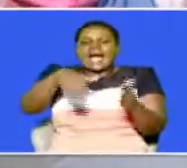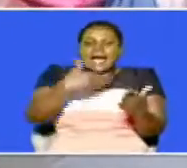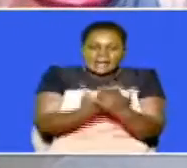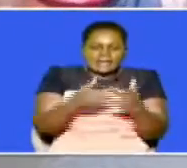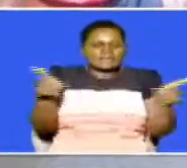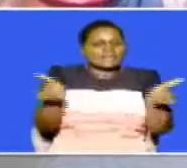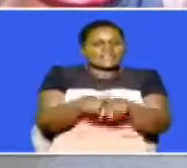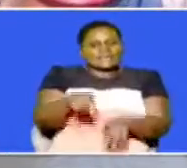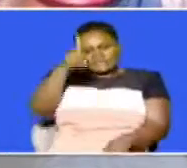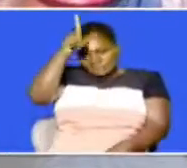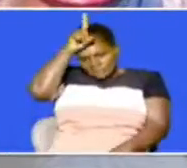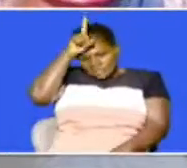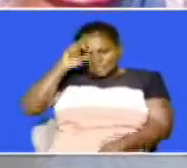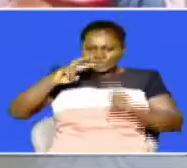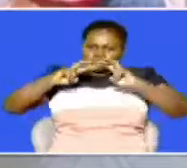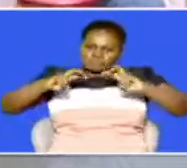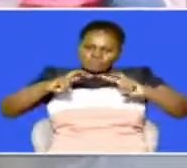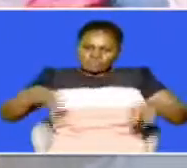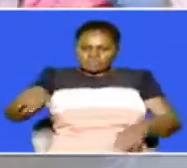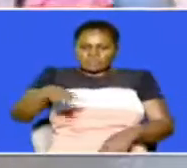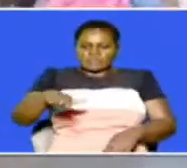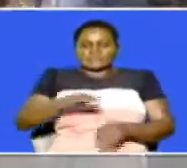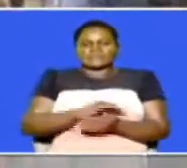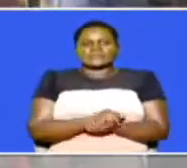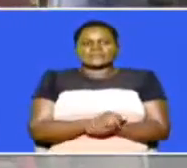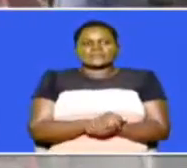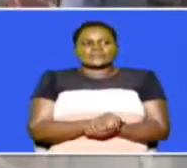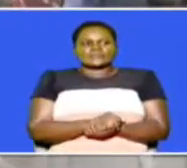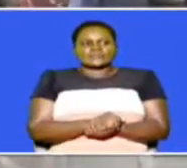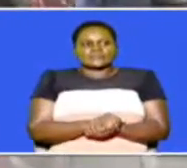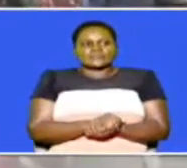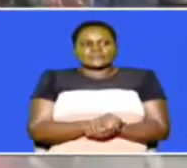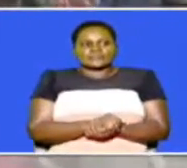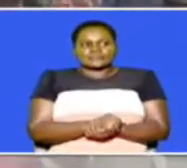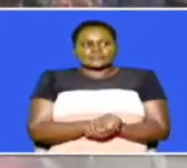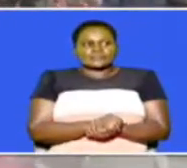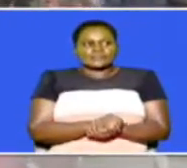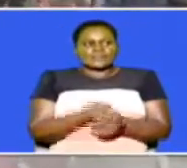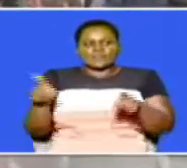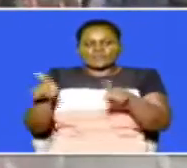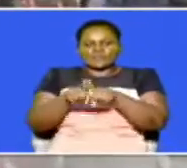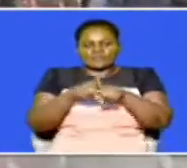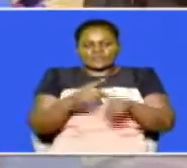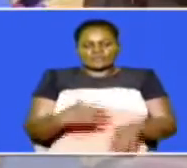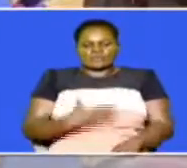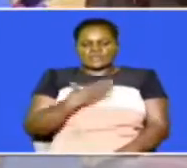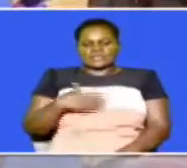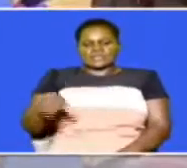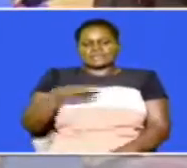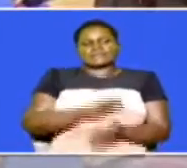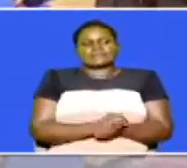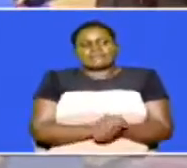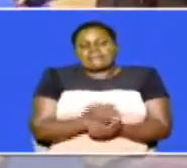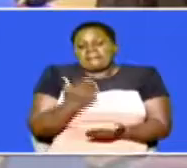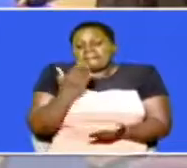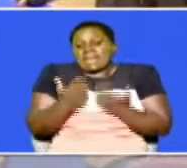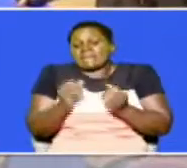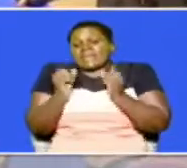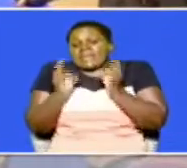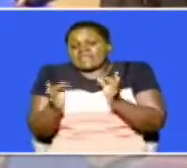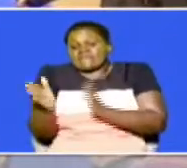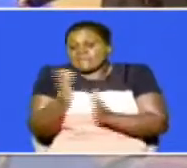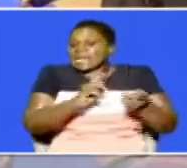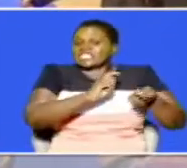office of the President Kennedy Kihara and the Central Kenya Regional Coordinator Esther Maina, also toured the venue. Unless the plans